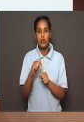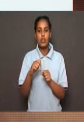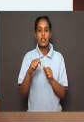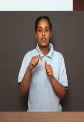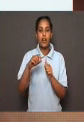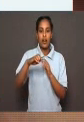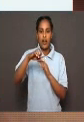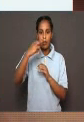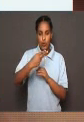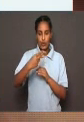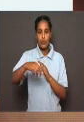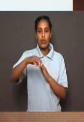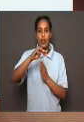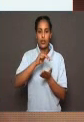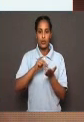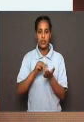hydrogen molecule.